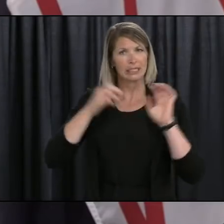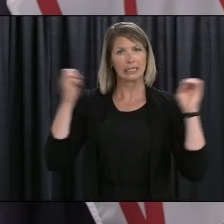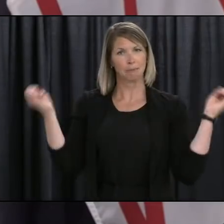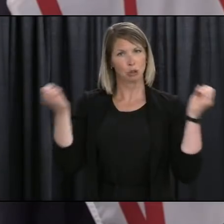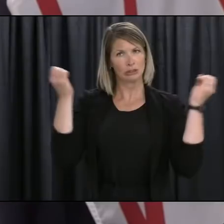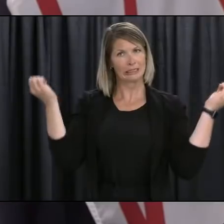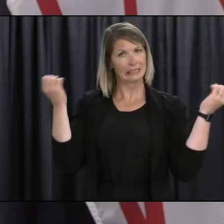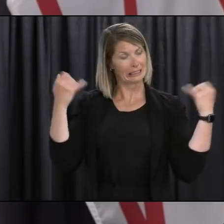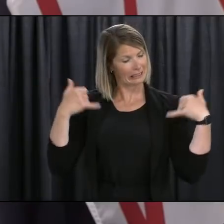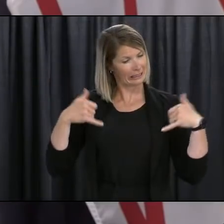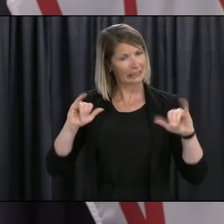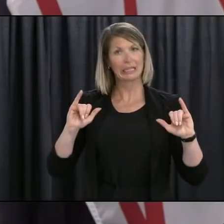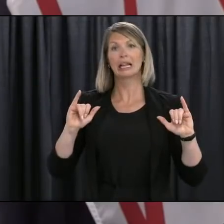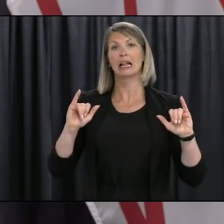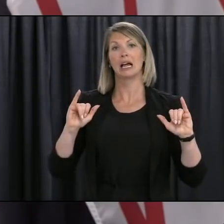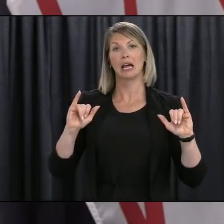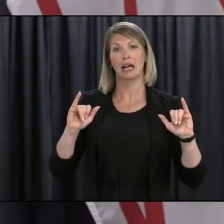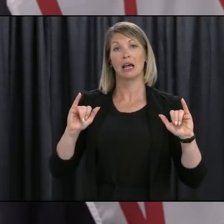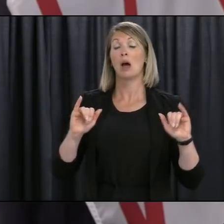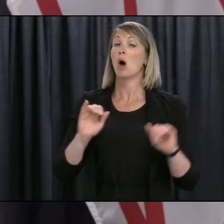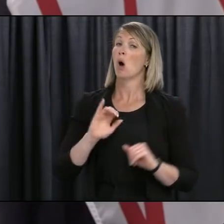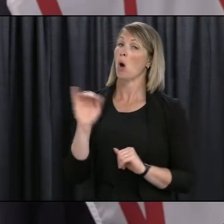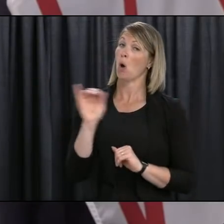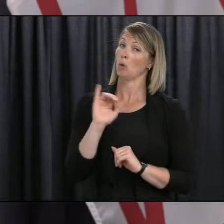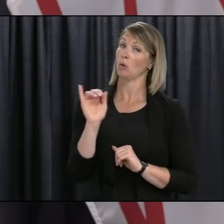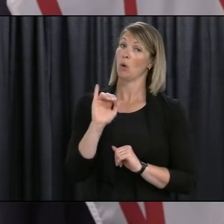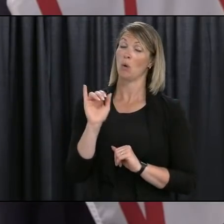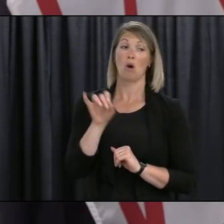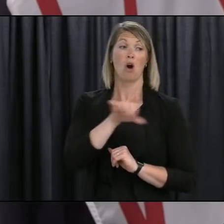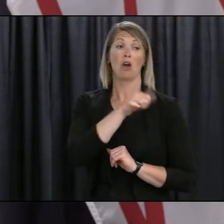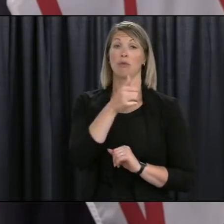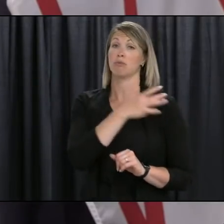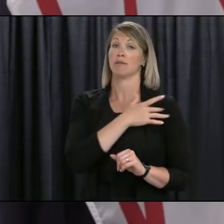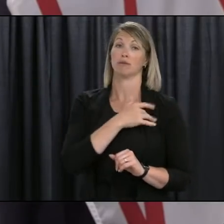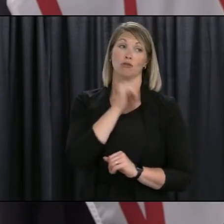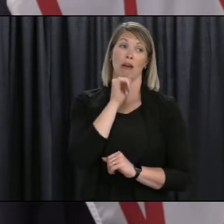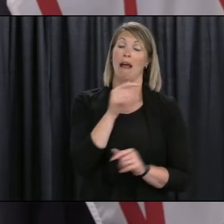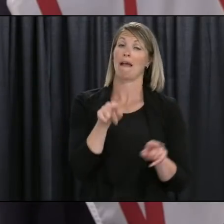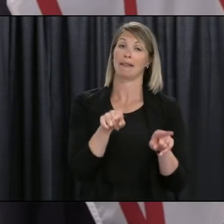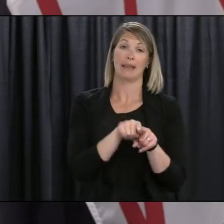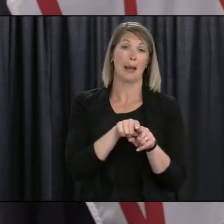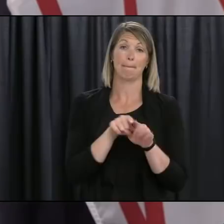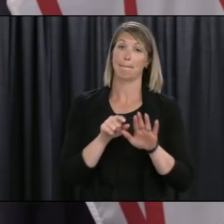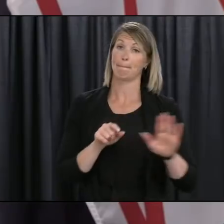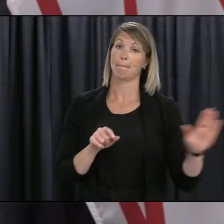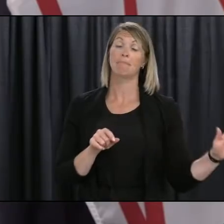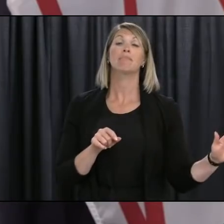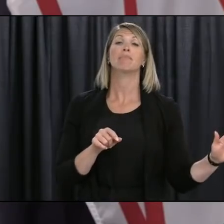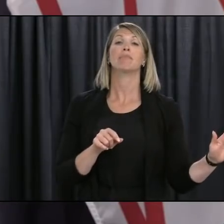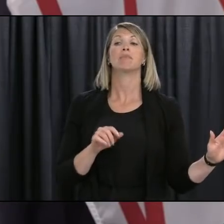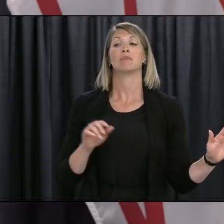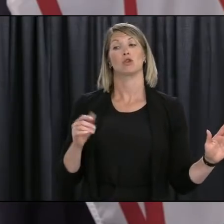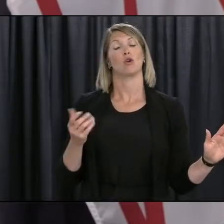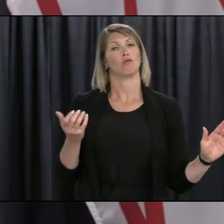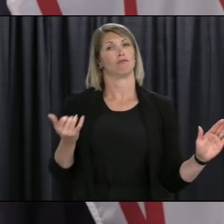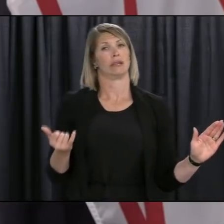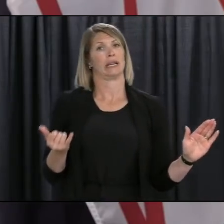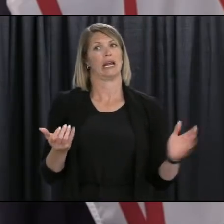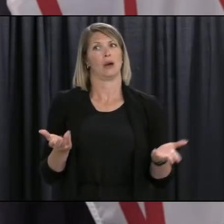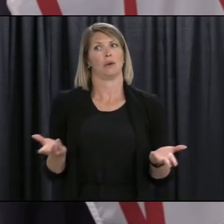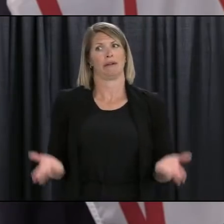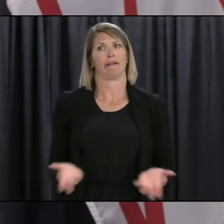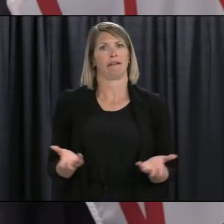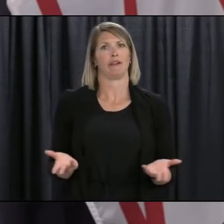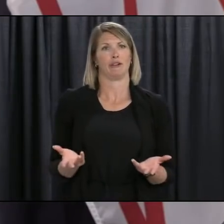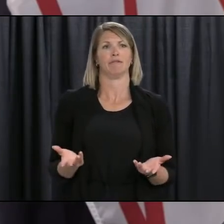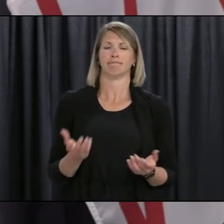with the experience that we've had within the last couple of months and being able to actually measure the indicators, right now, so we're in a much better place than we would